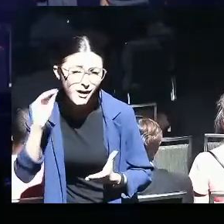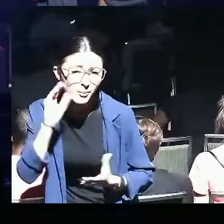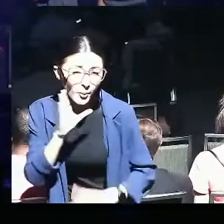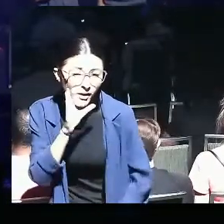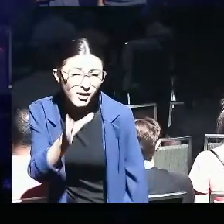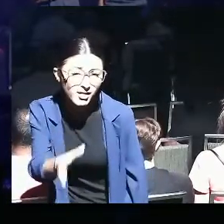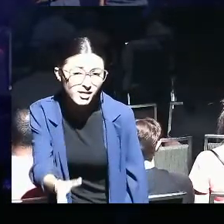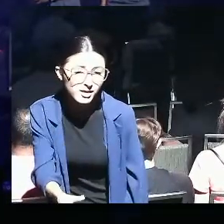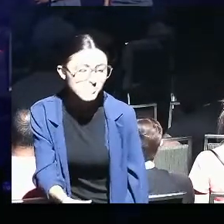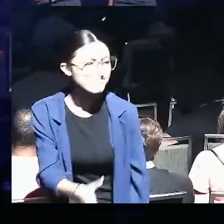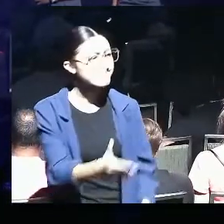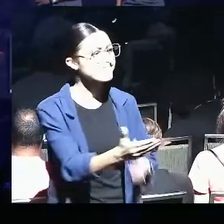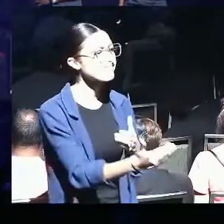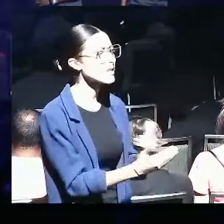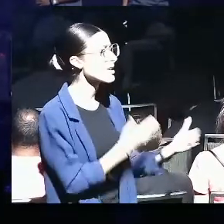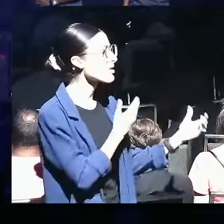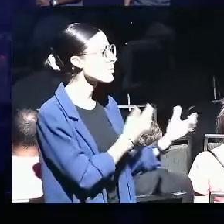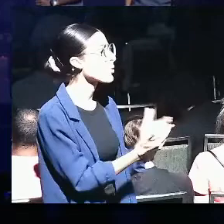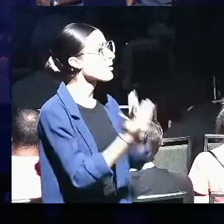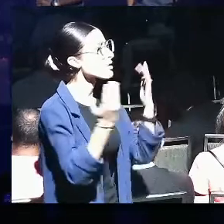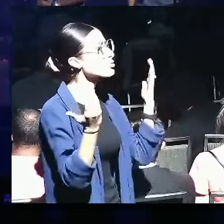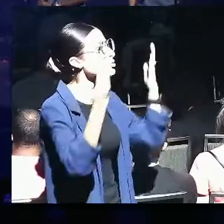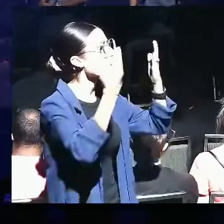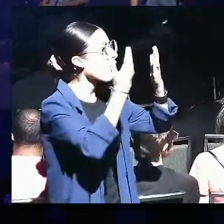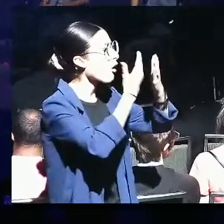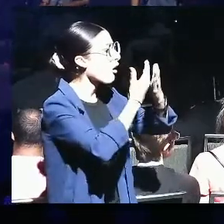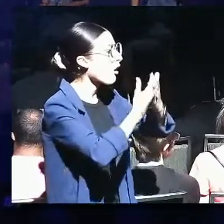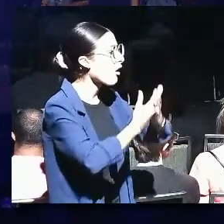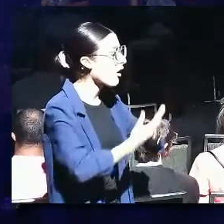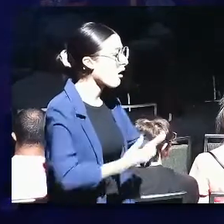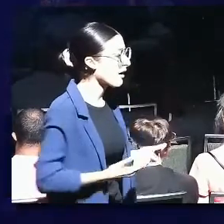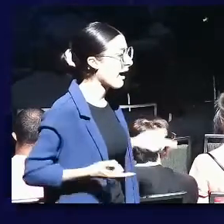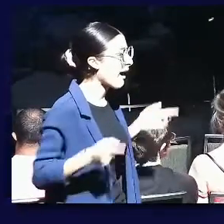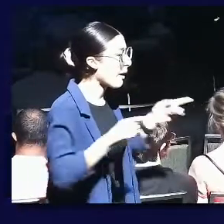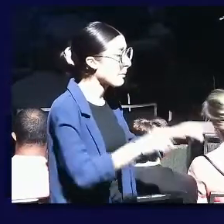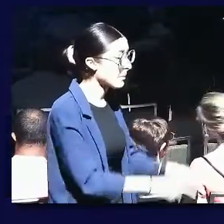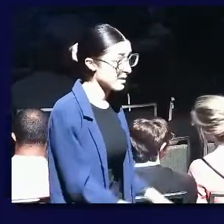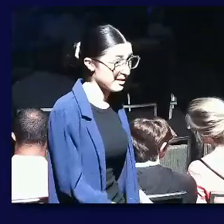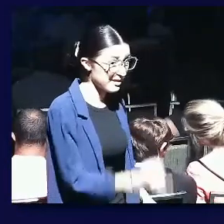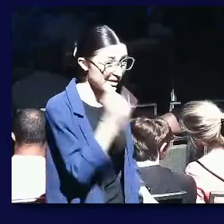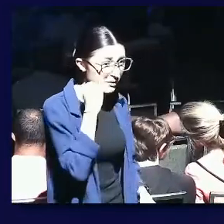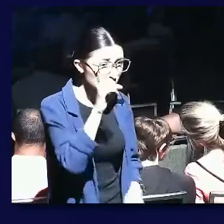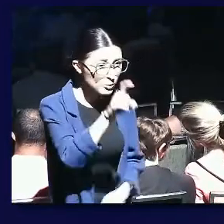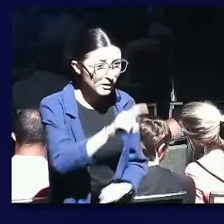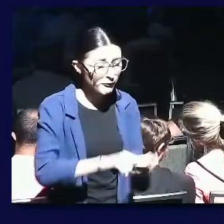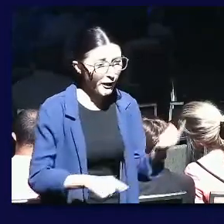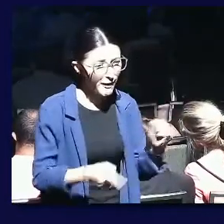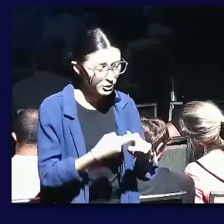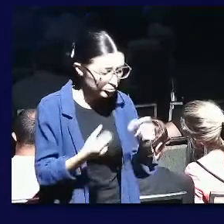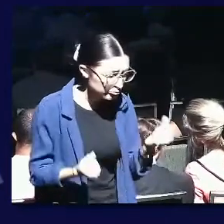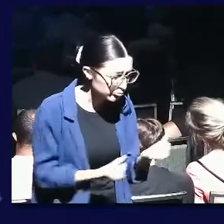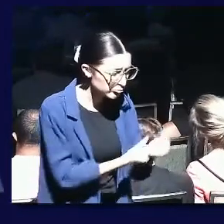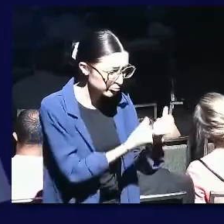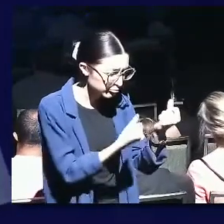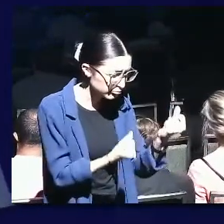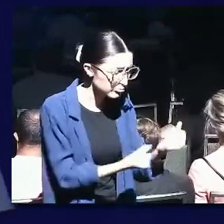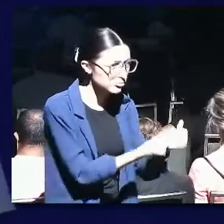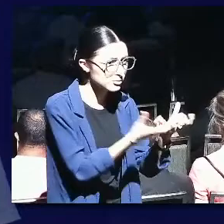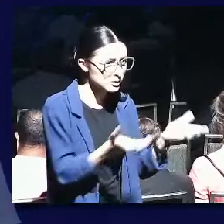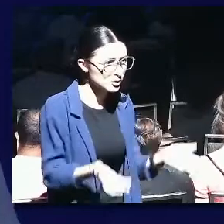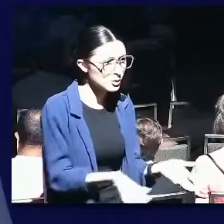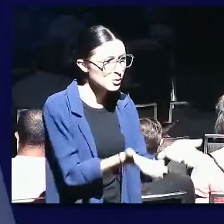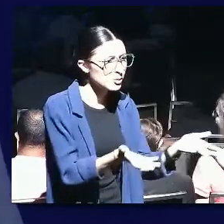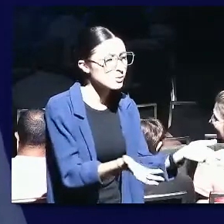home. Even when the dark comes crashing through, when you need a friend to carry you, and when you're